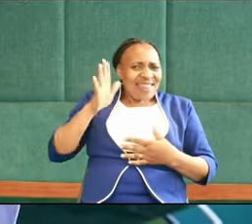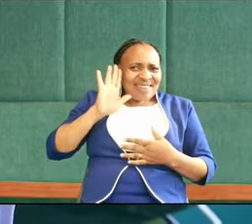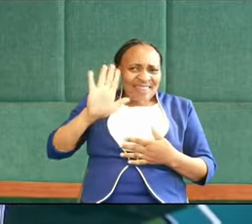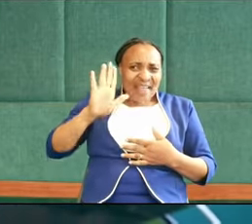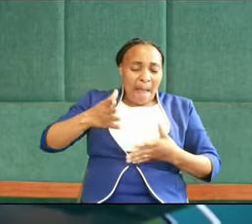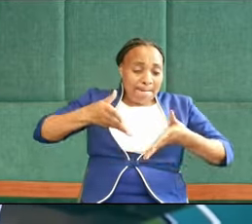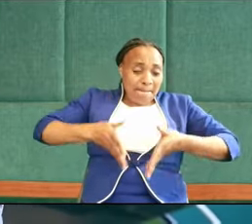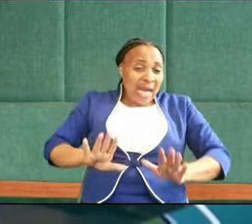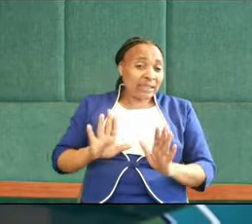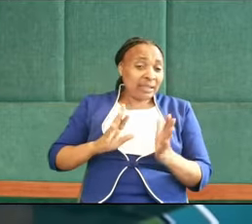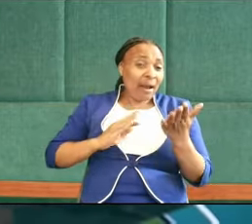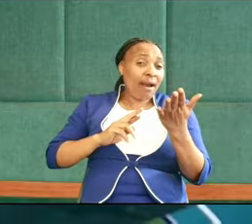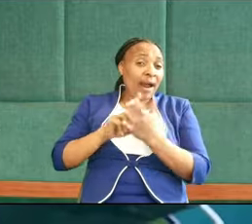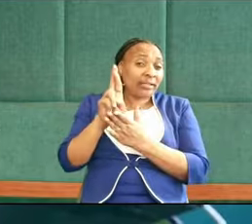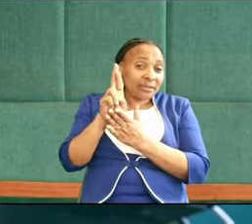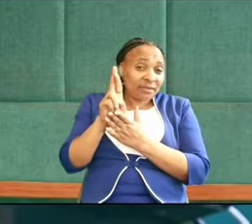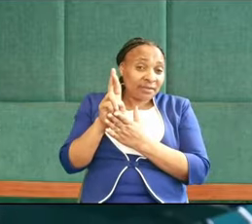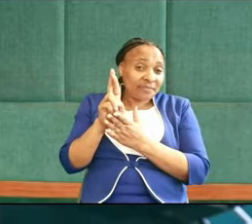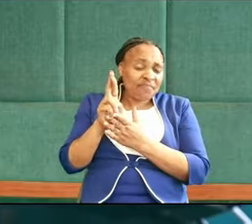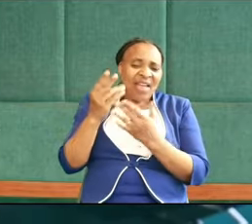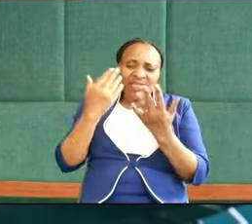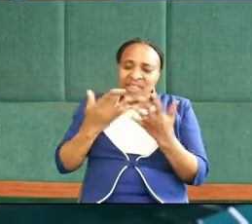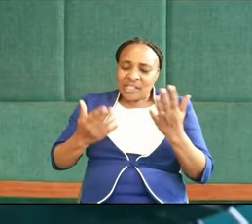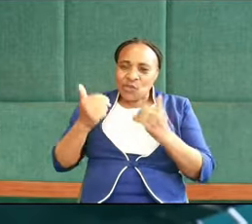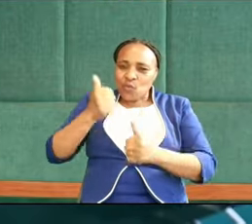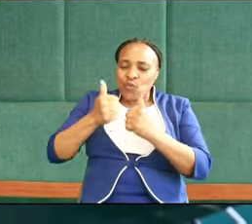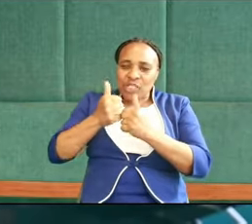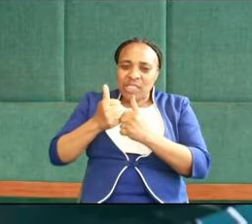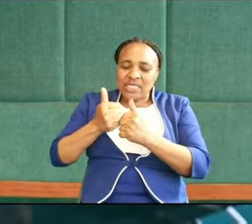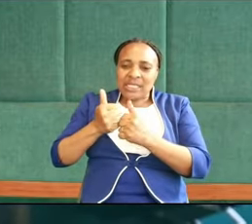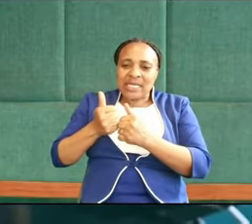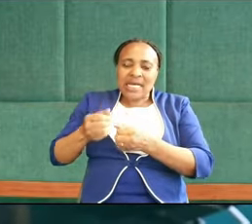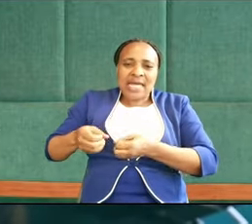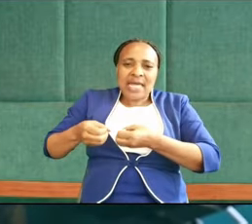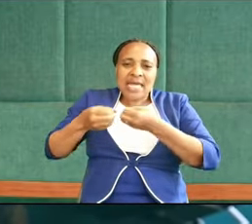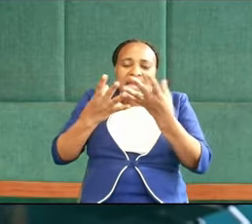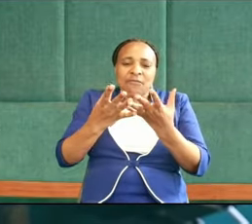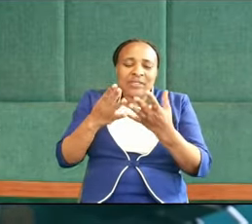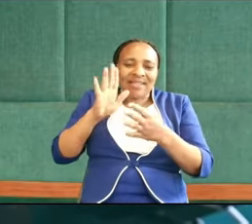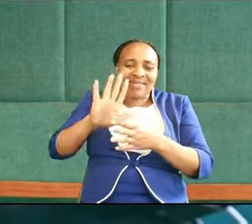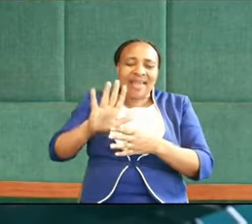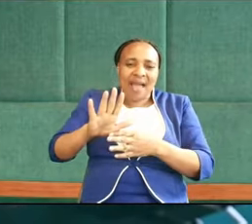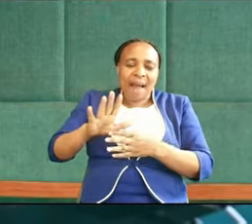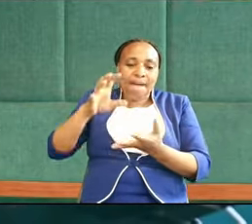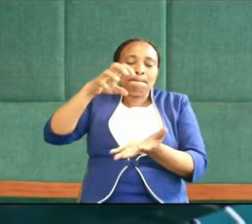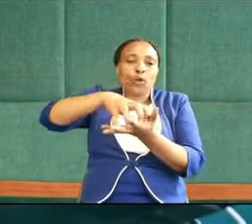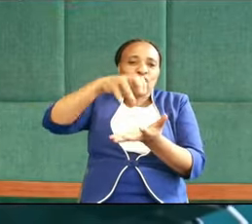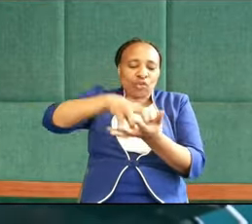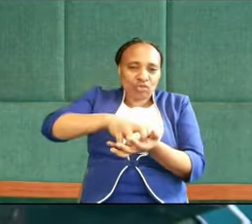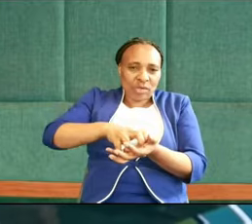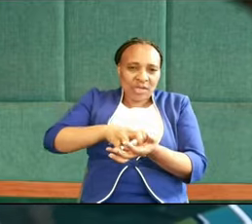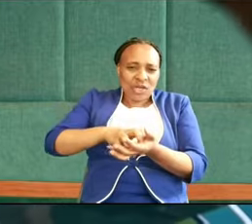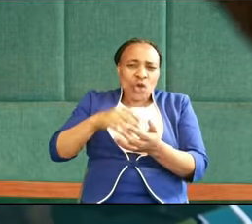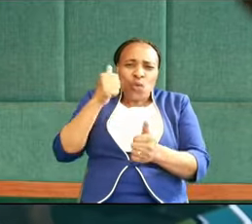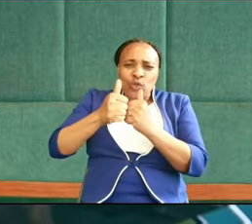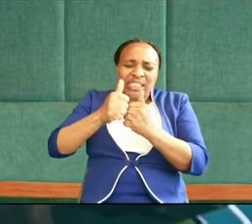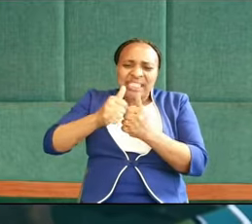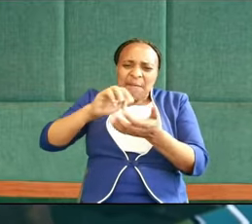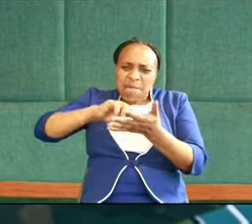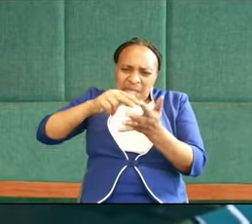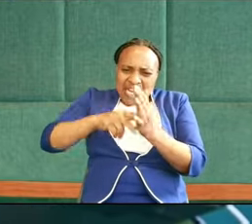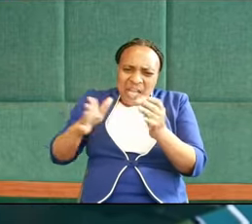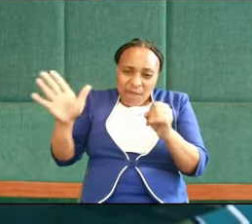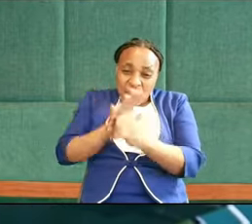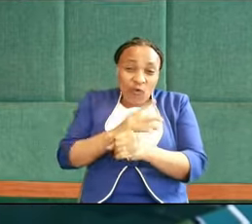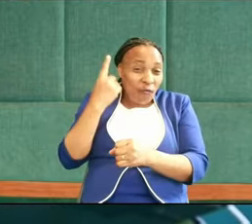that defines them, the things that locate them, the things that gives meaning to them, the